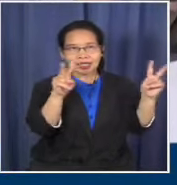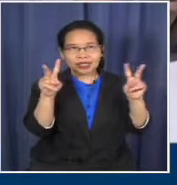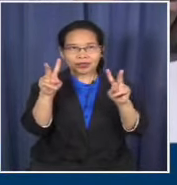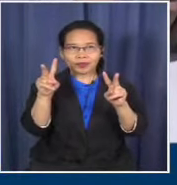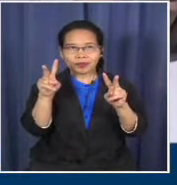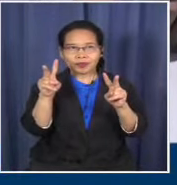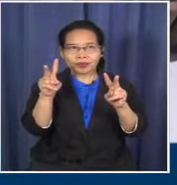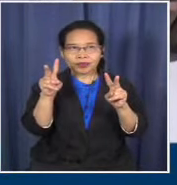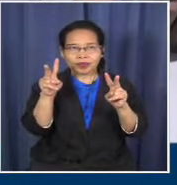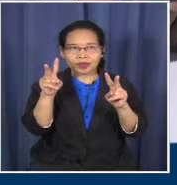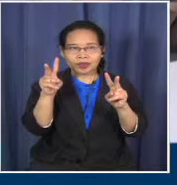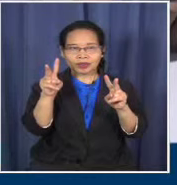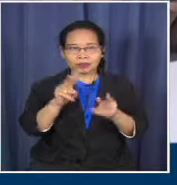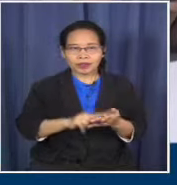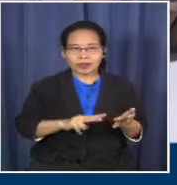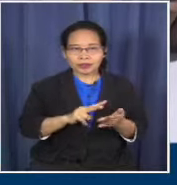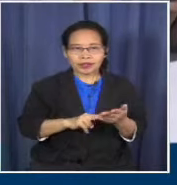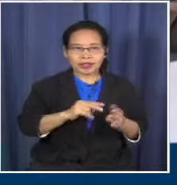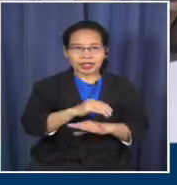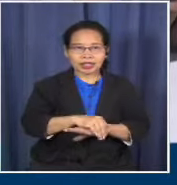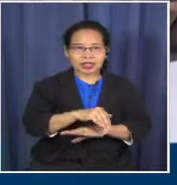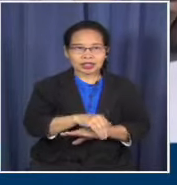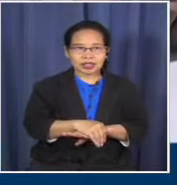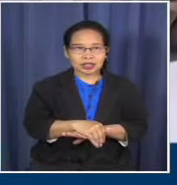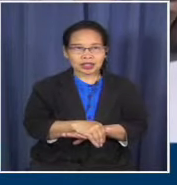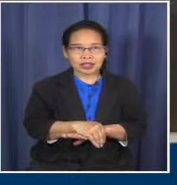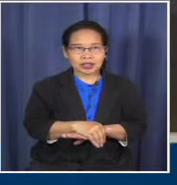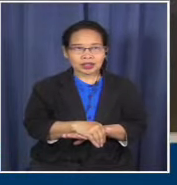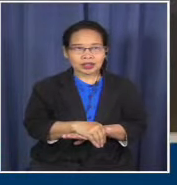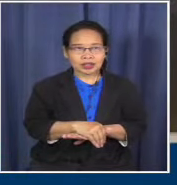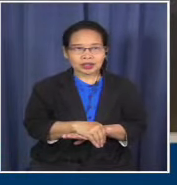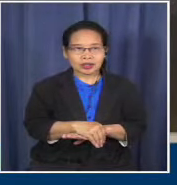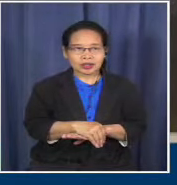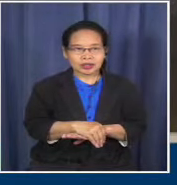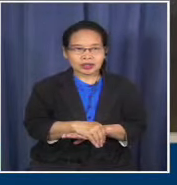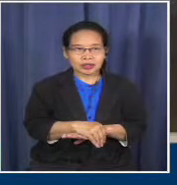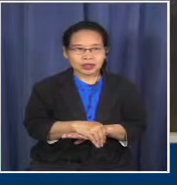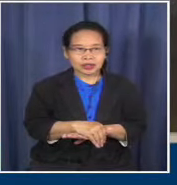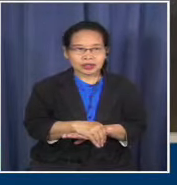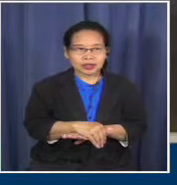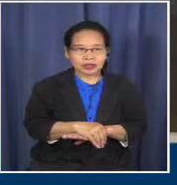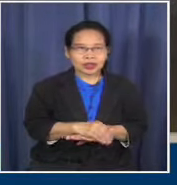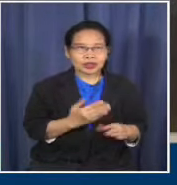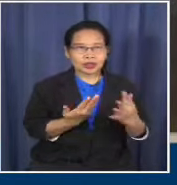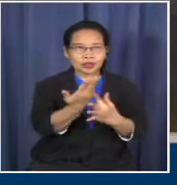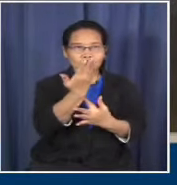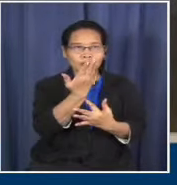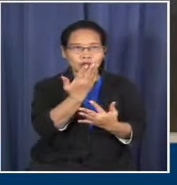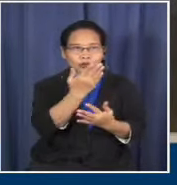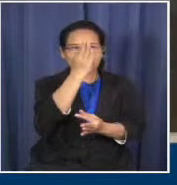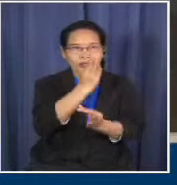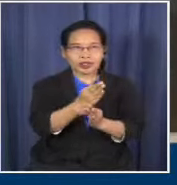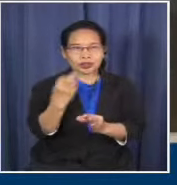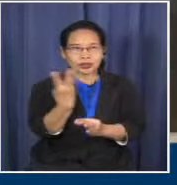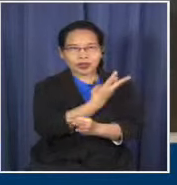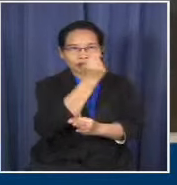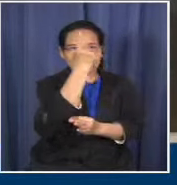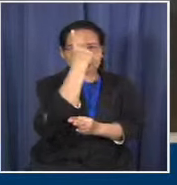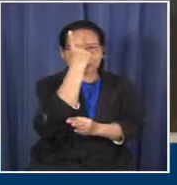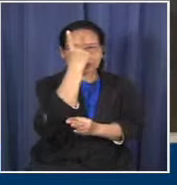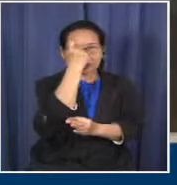were made from things that are not seen. Let us read that in English, Brother Daniel.